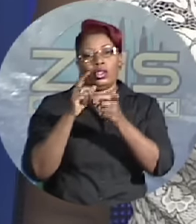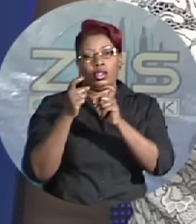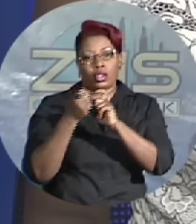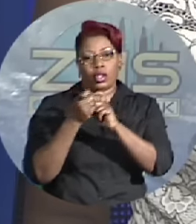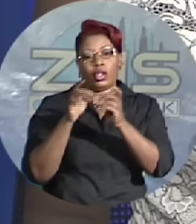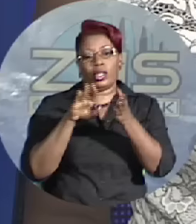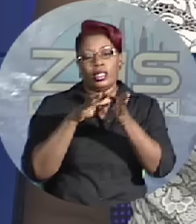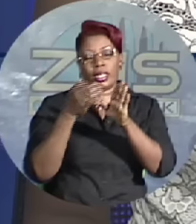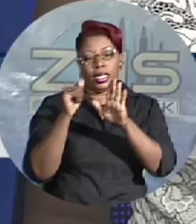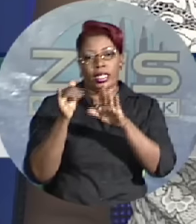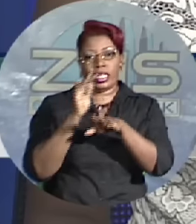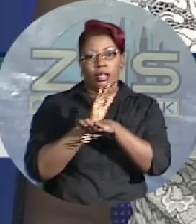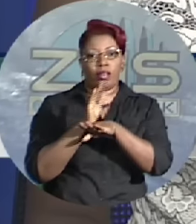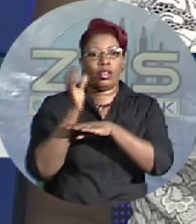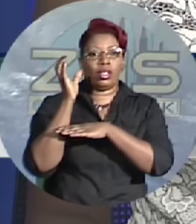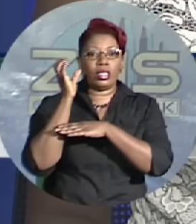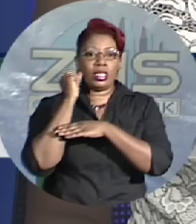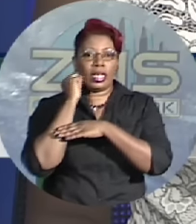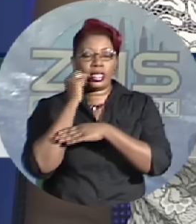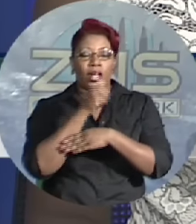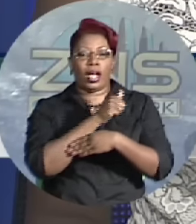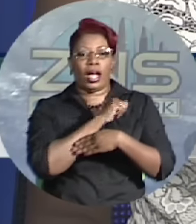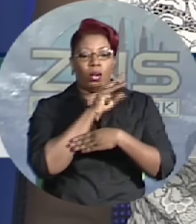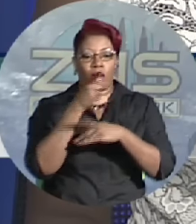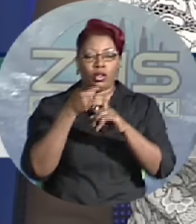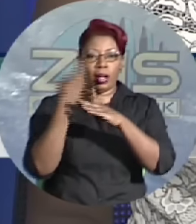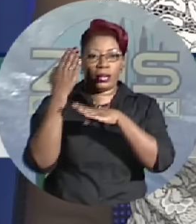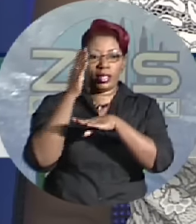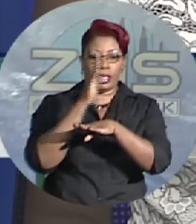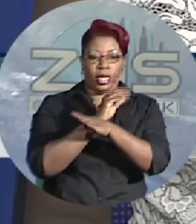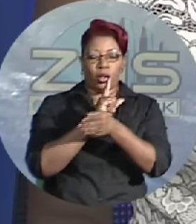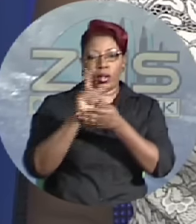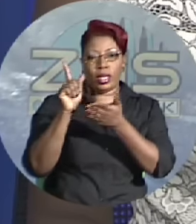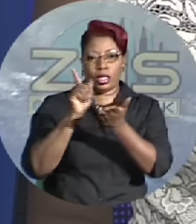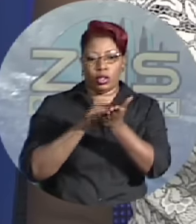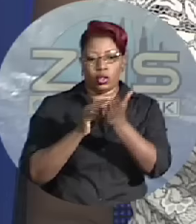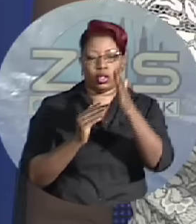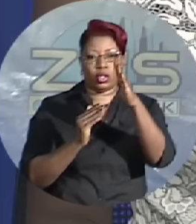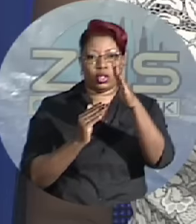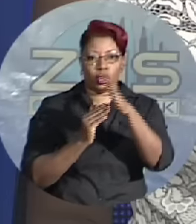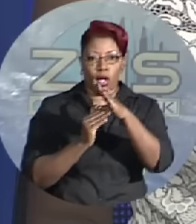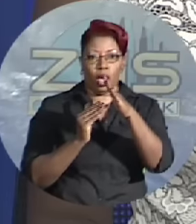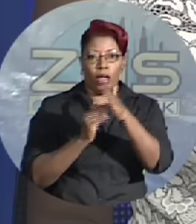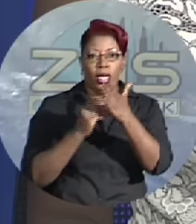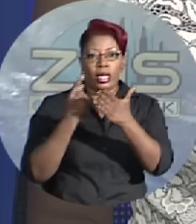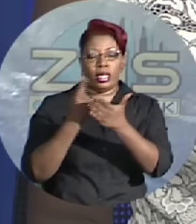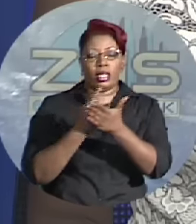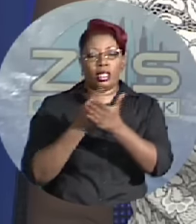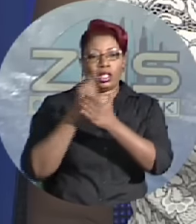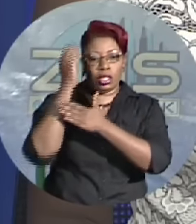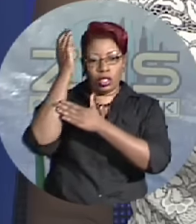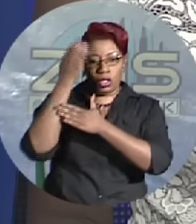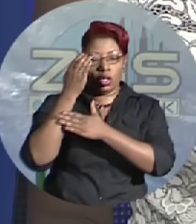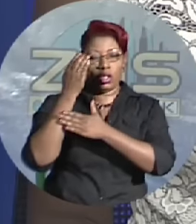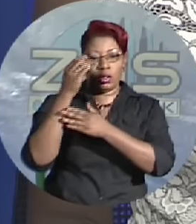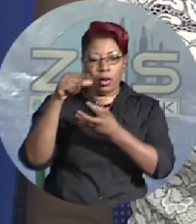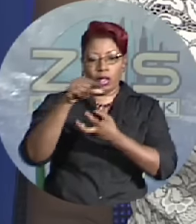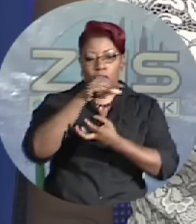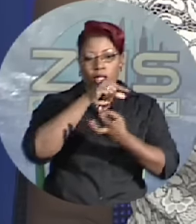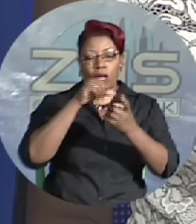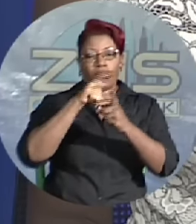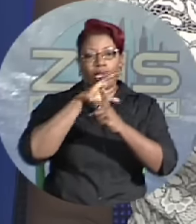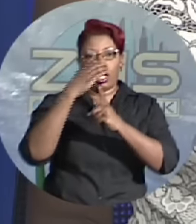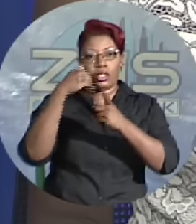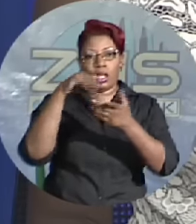all. I'm C.S. Gatterly, and welcome to the Bahamas Tonight, the weekend edition. The top cop is addressing concerns regarding gang culture